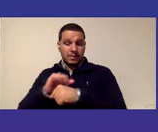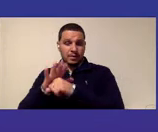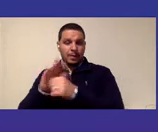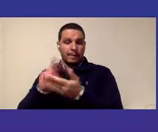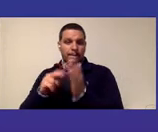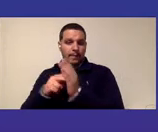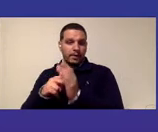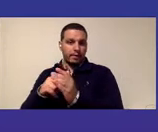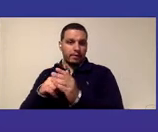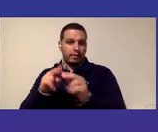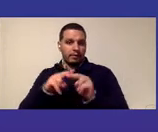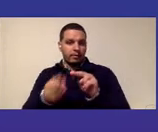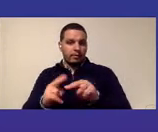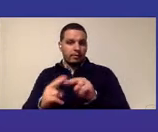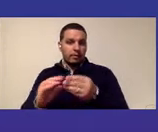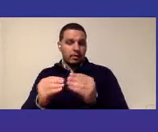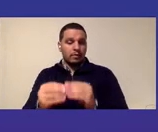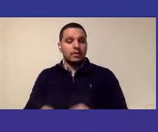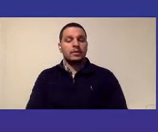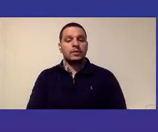pandemic.